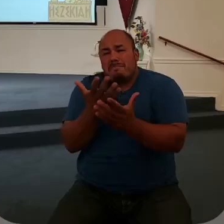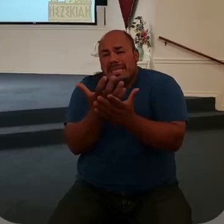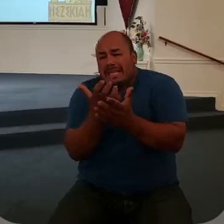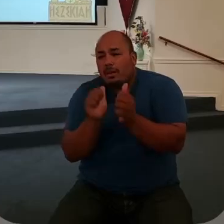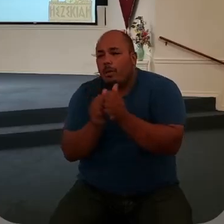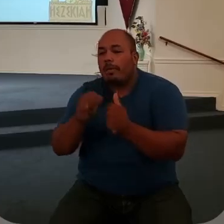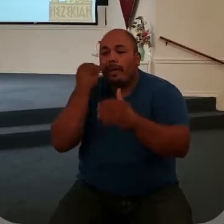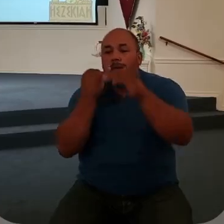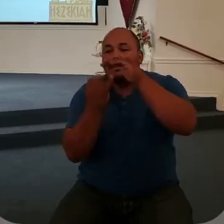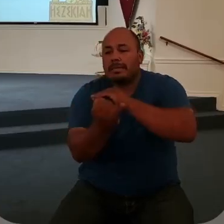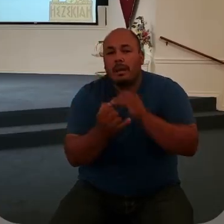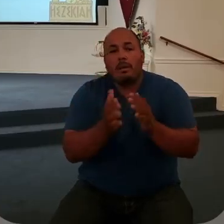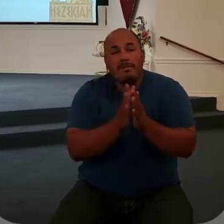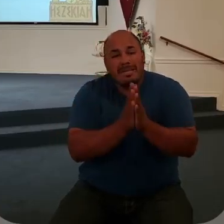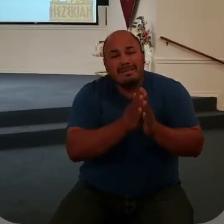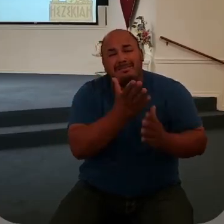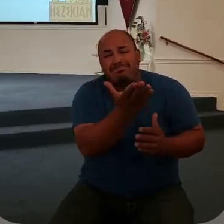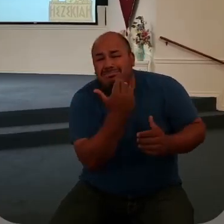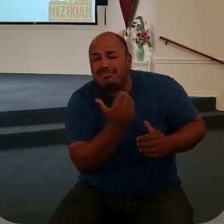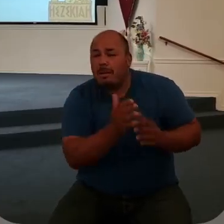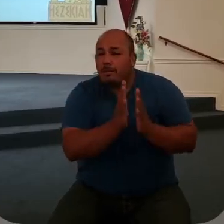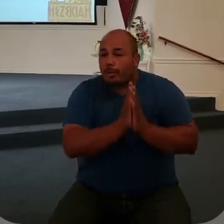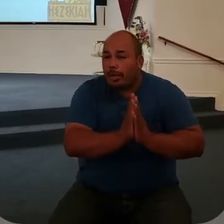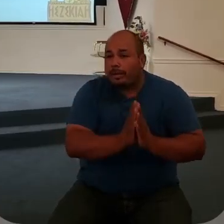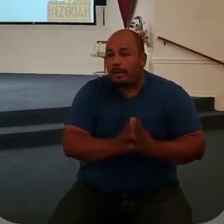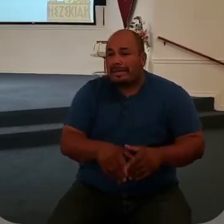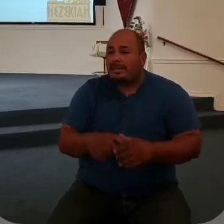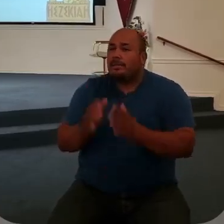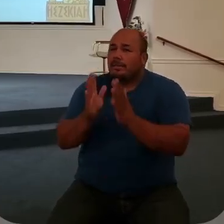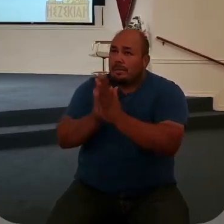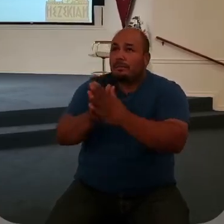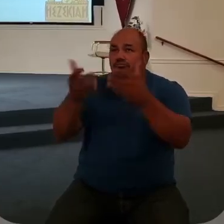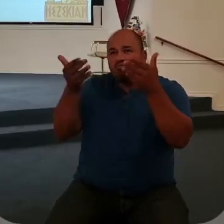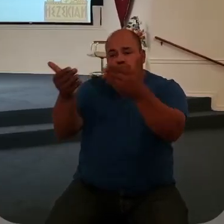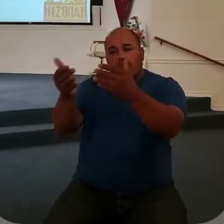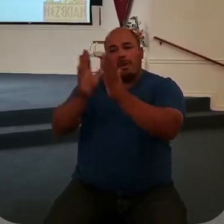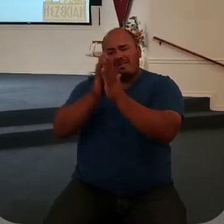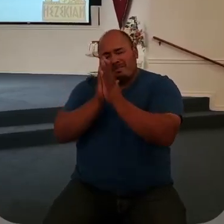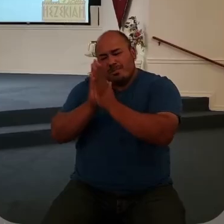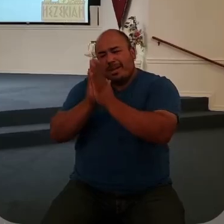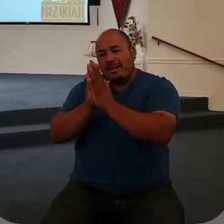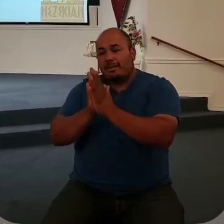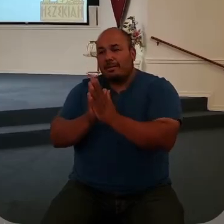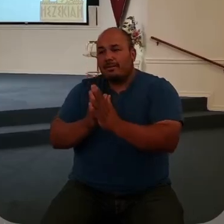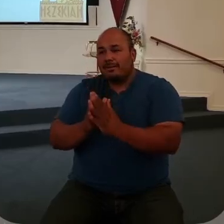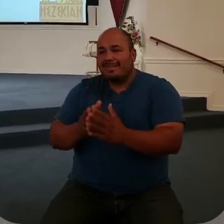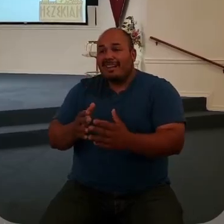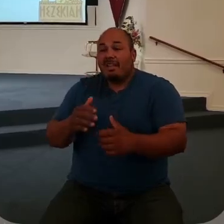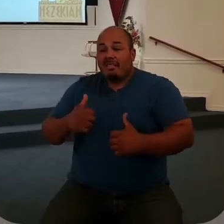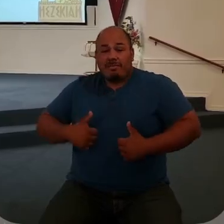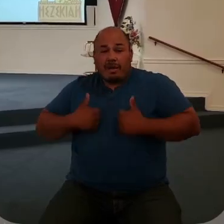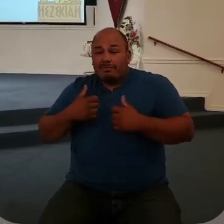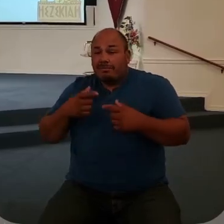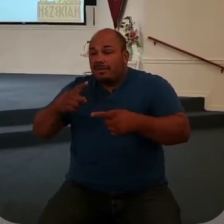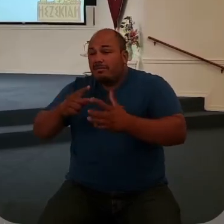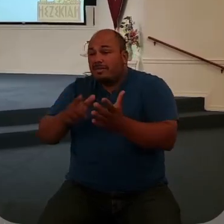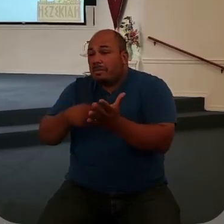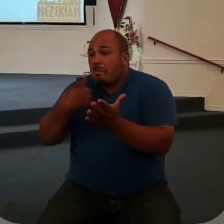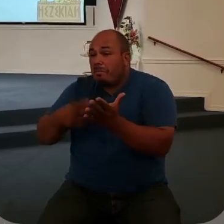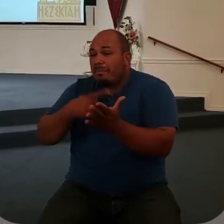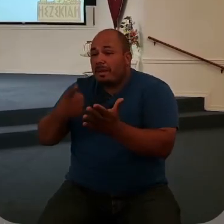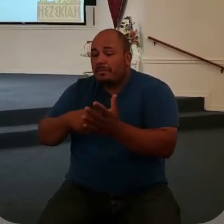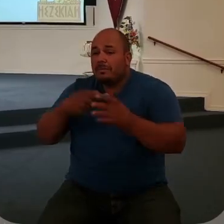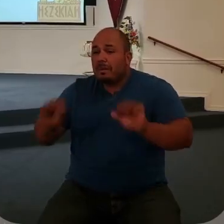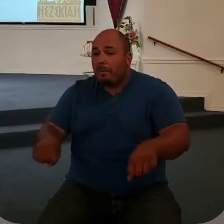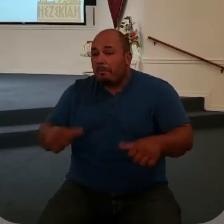you're faithful doesn't mean you'll always be confident and unafraid. Life is scary sometimes. This